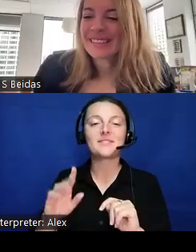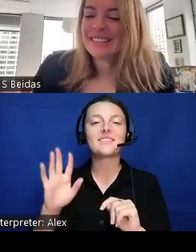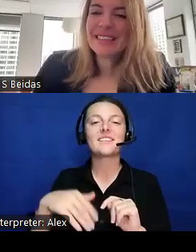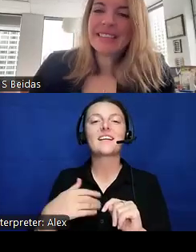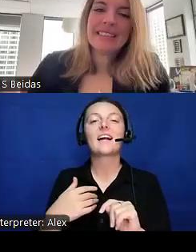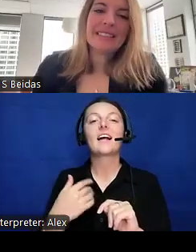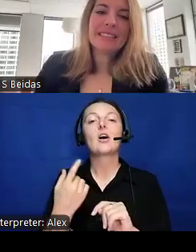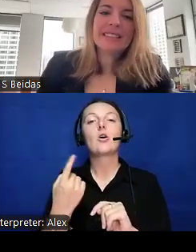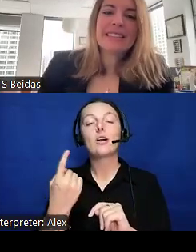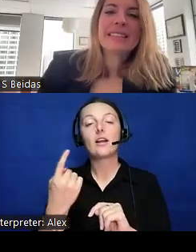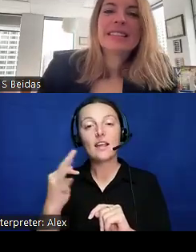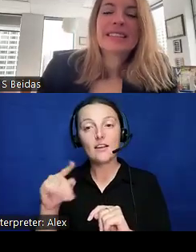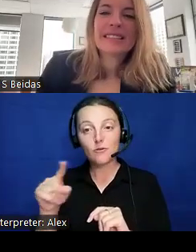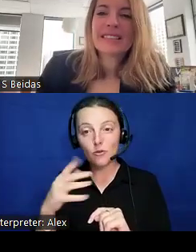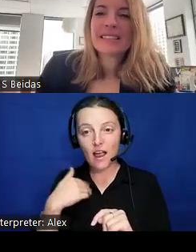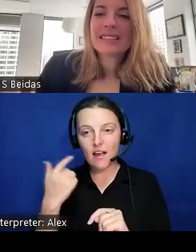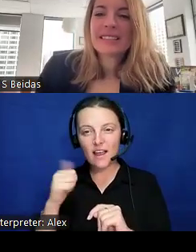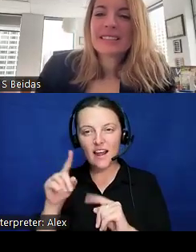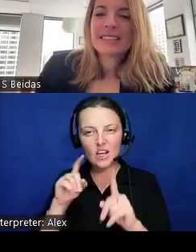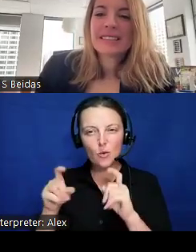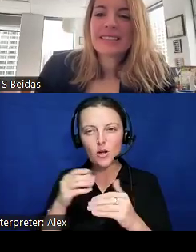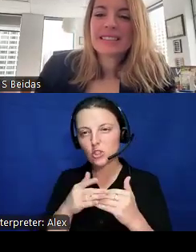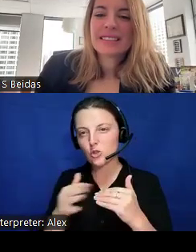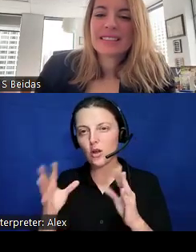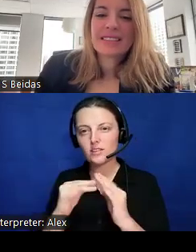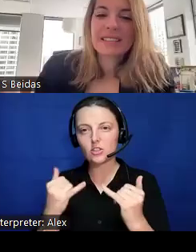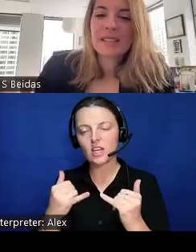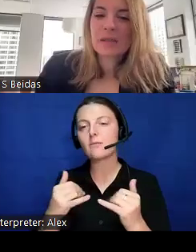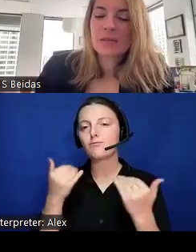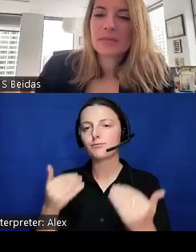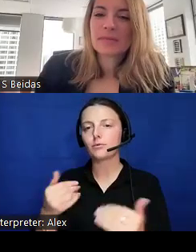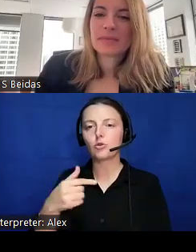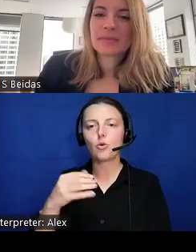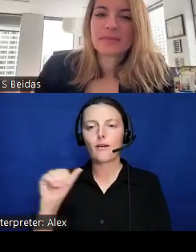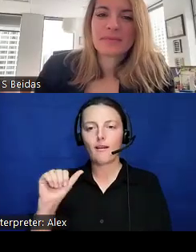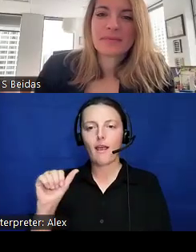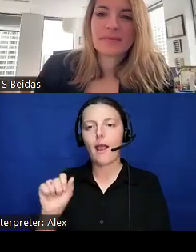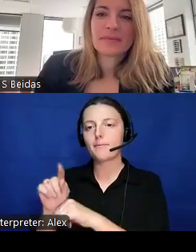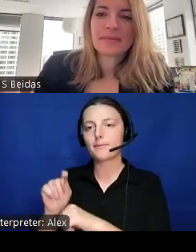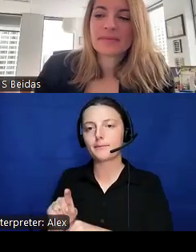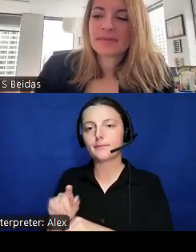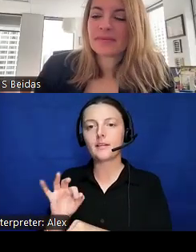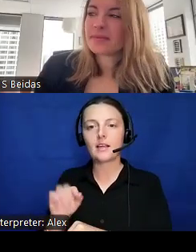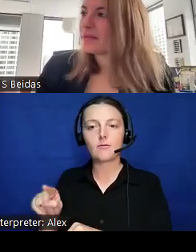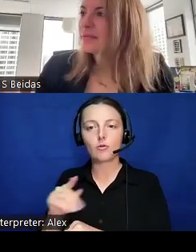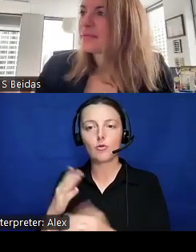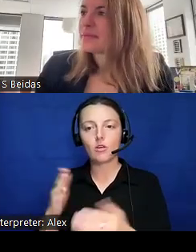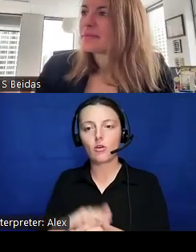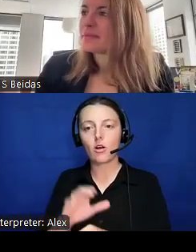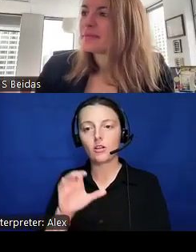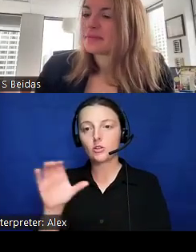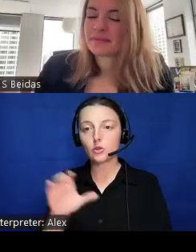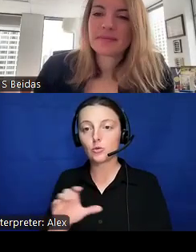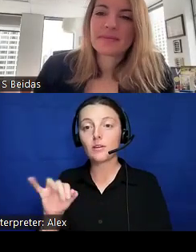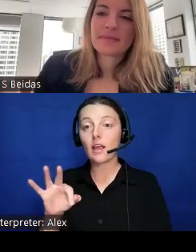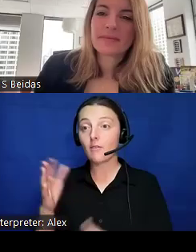have questions throughout the course of the session, you can go ahead and put them in the Q&A if you're here on Zoom. And if you're in the room, please rest assured